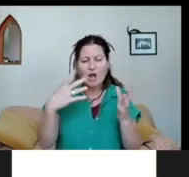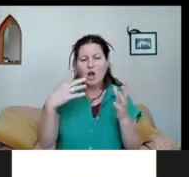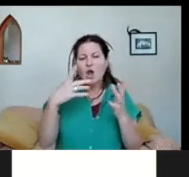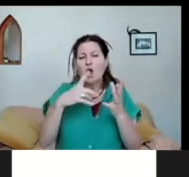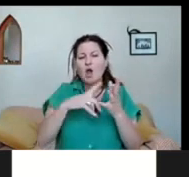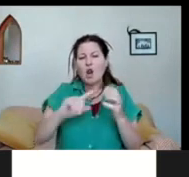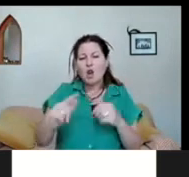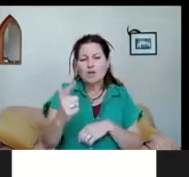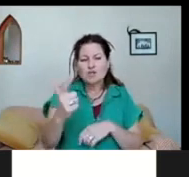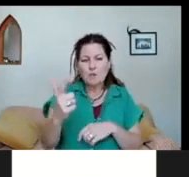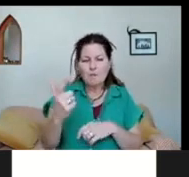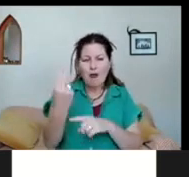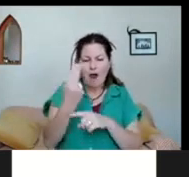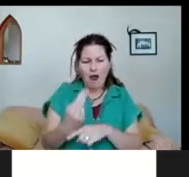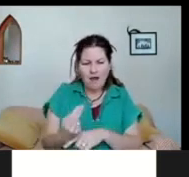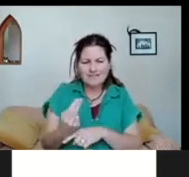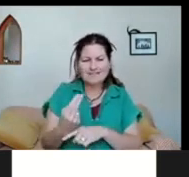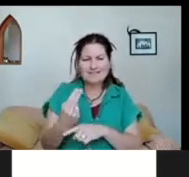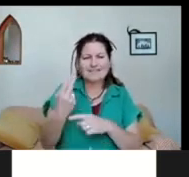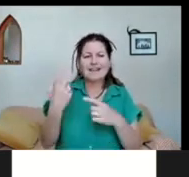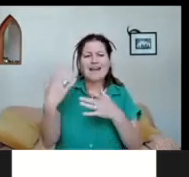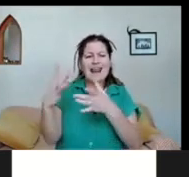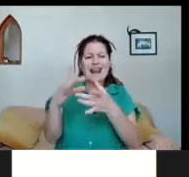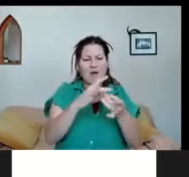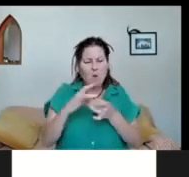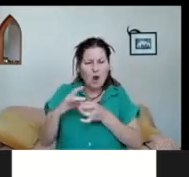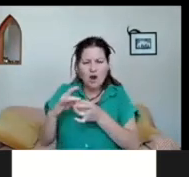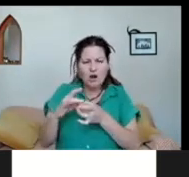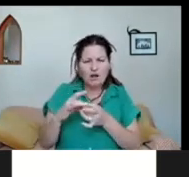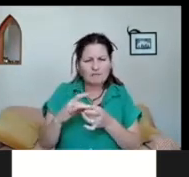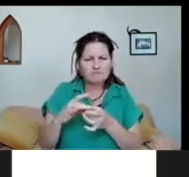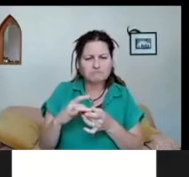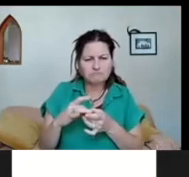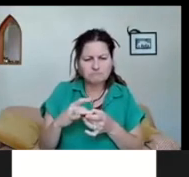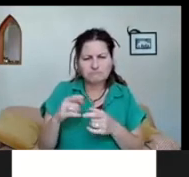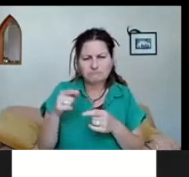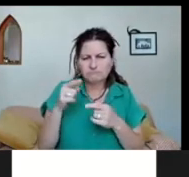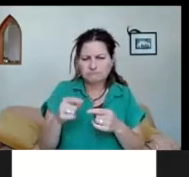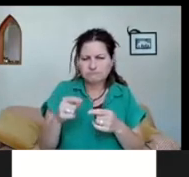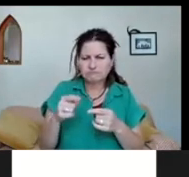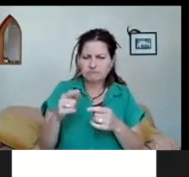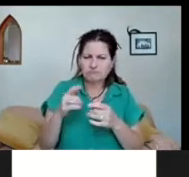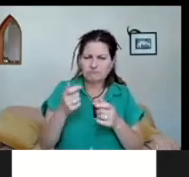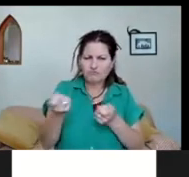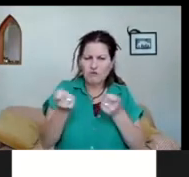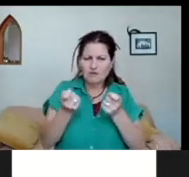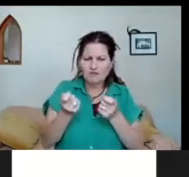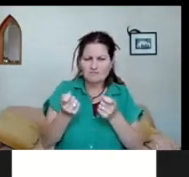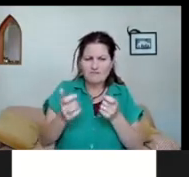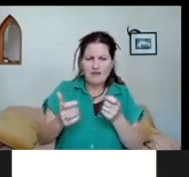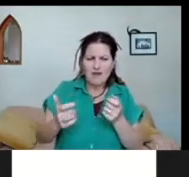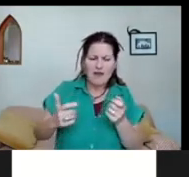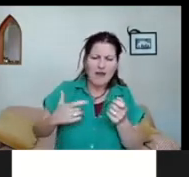a breakfast club online. And VJ is asking if they also have a live chat room. I'm not sure if you